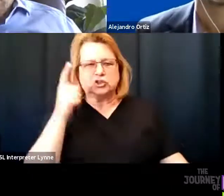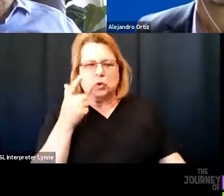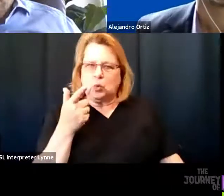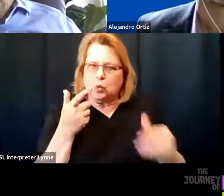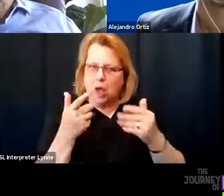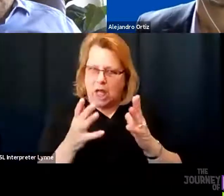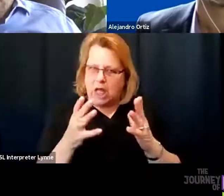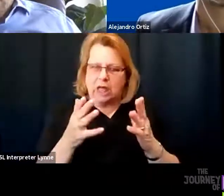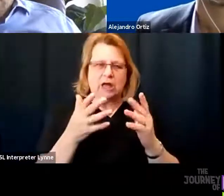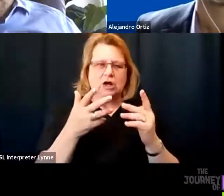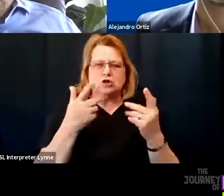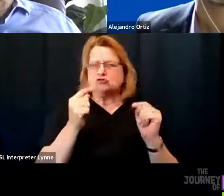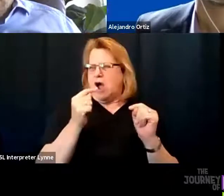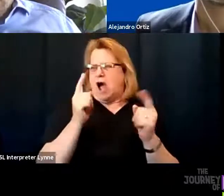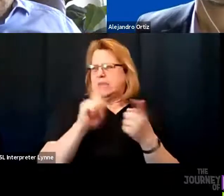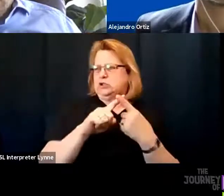answer